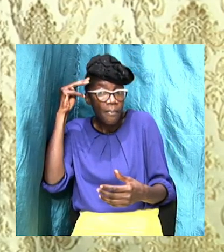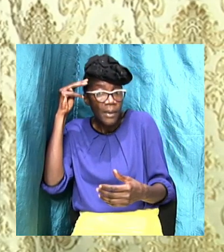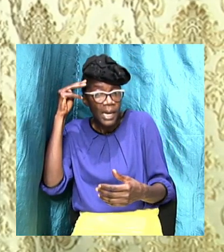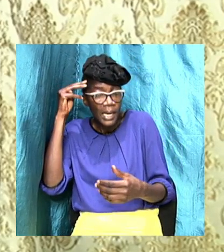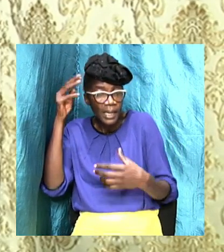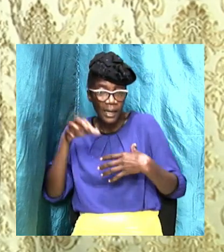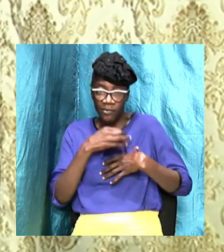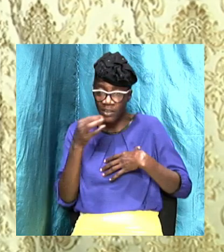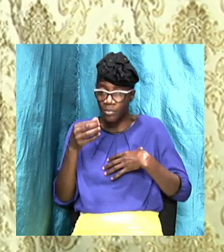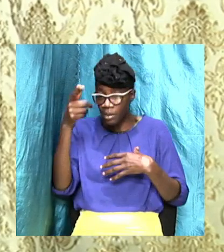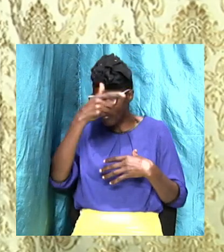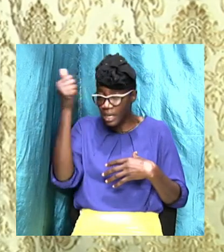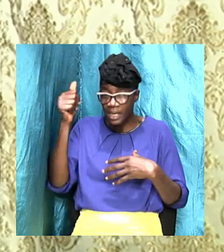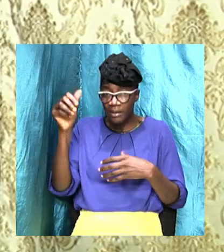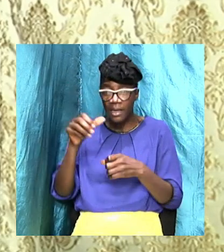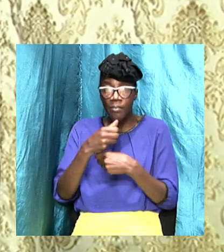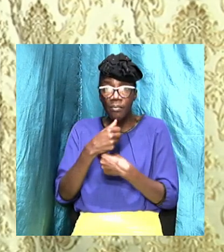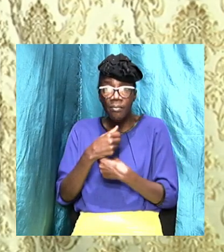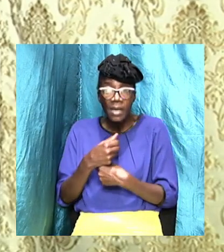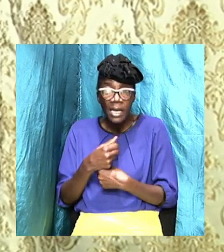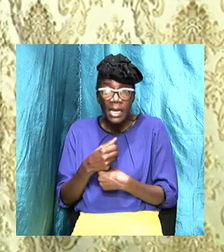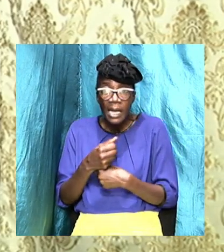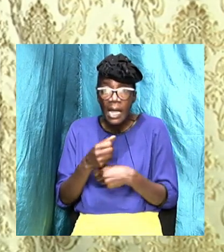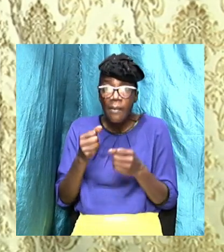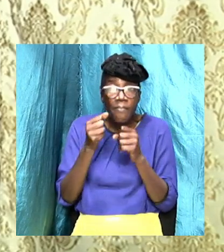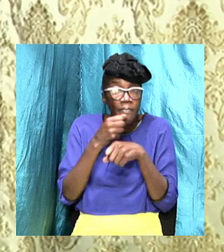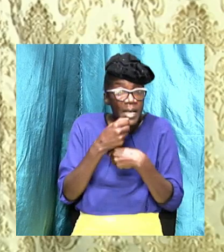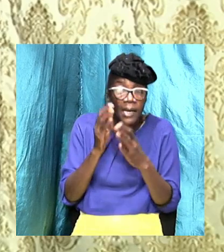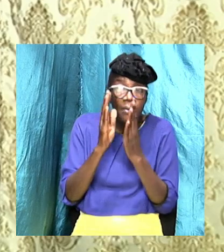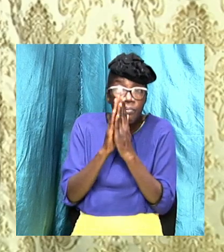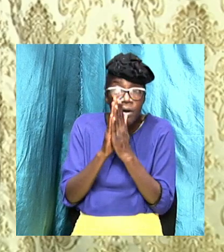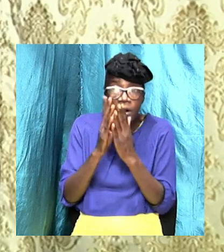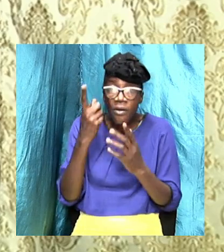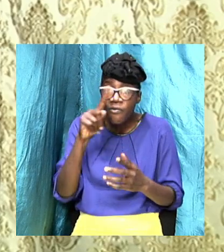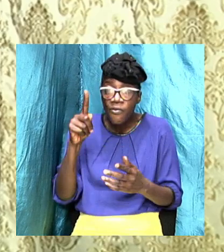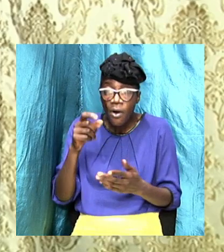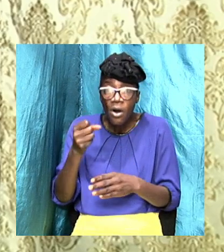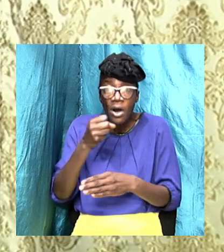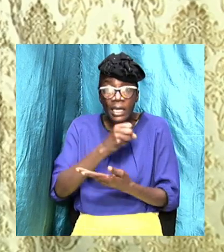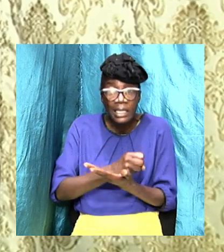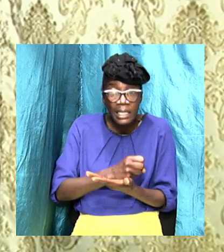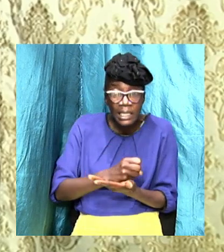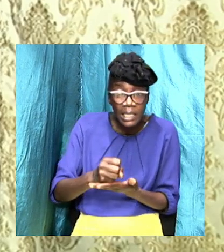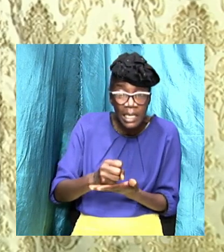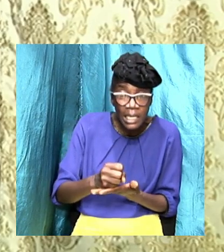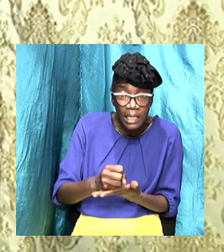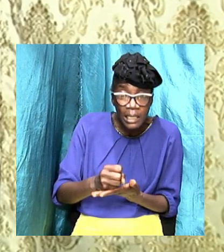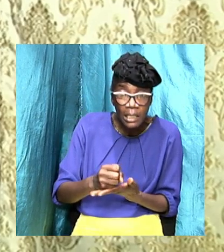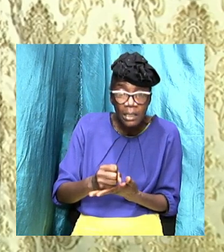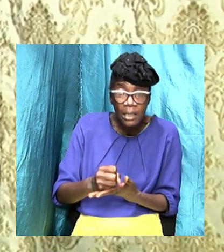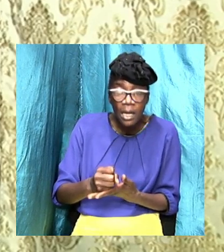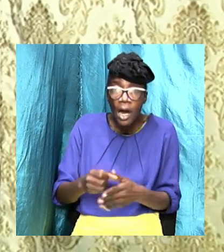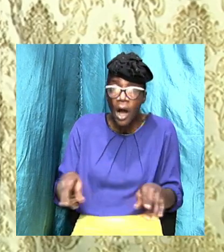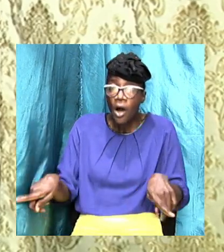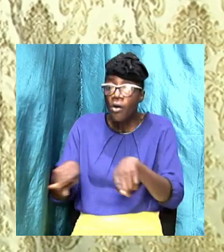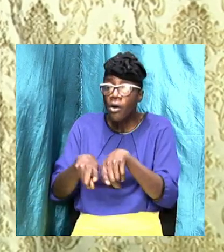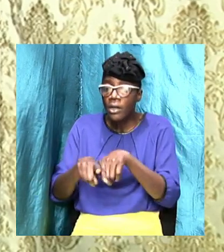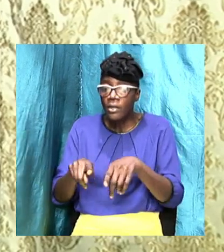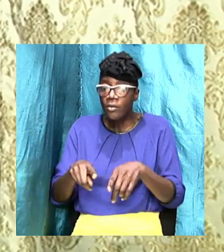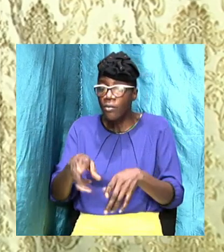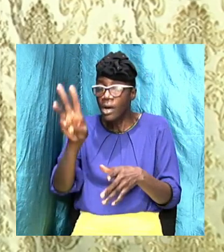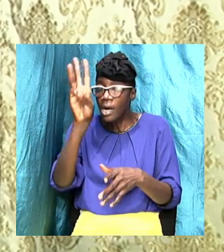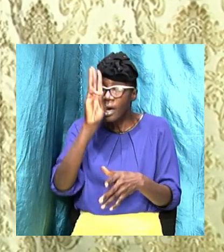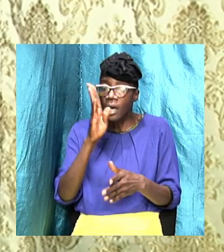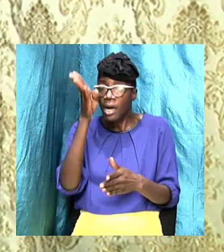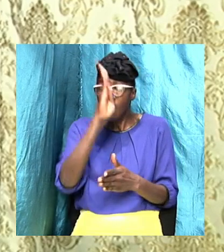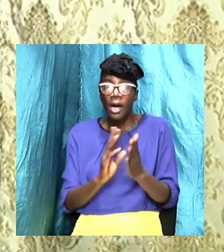Spirit, because he maketh intercession for the saints according to the will of God. Amen. So sometimes as individuals we